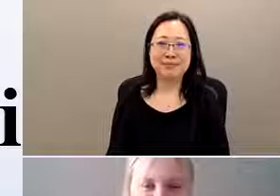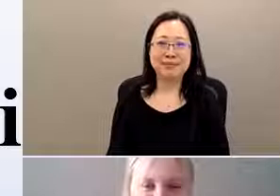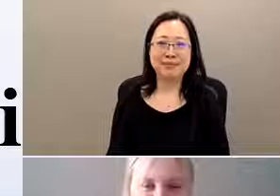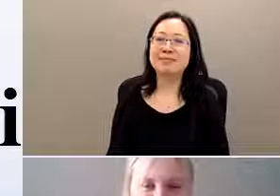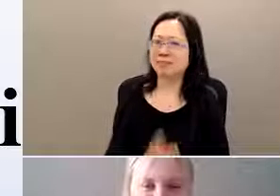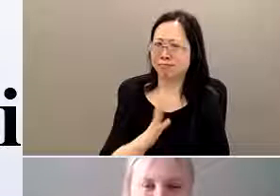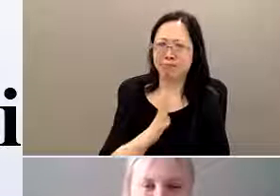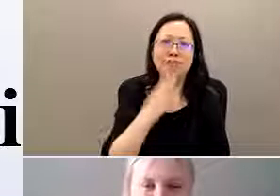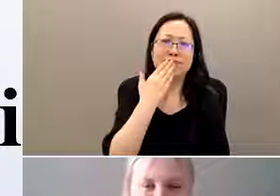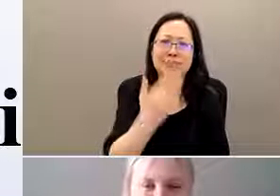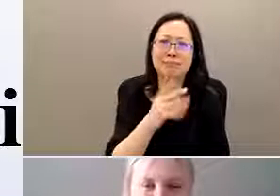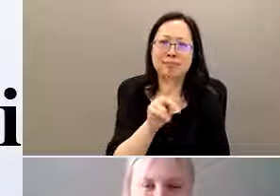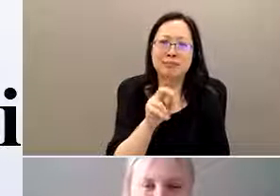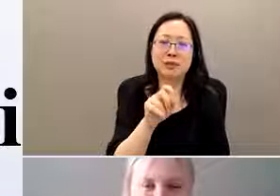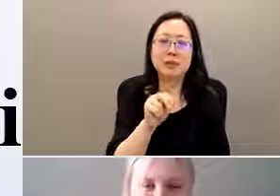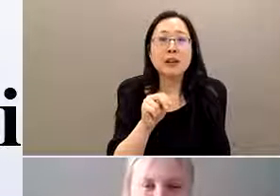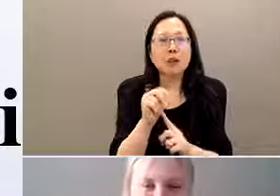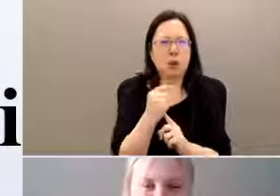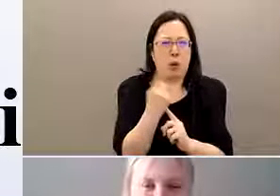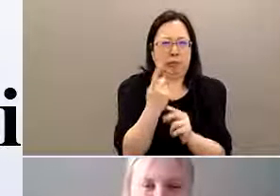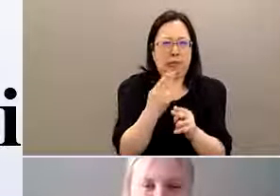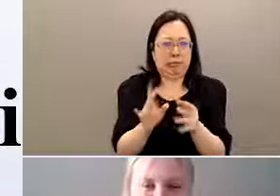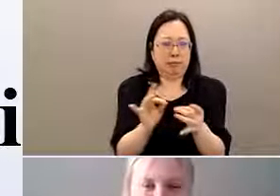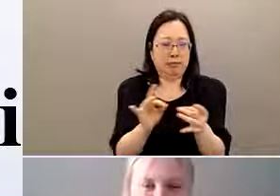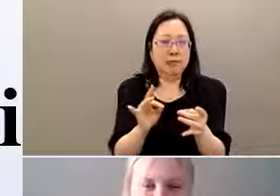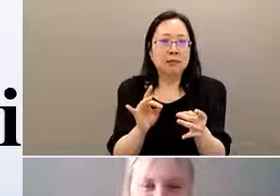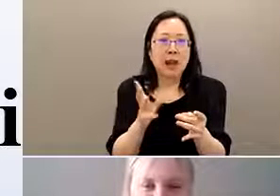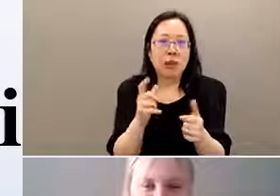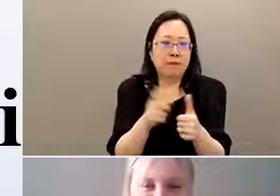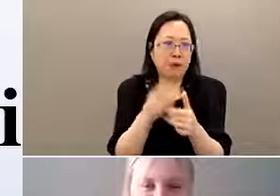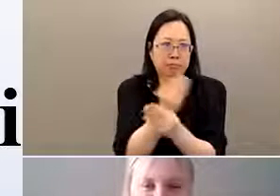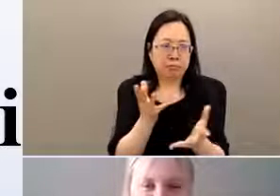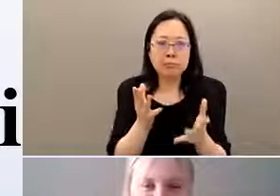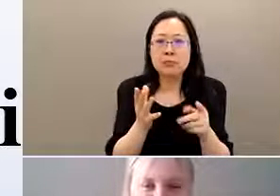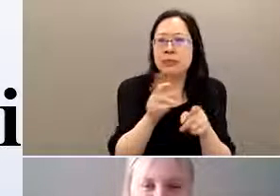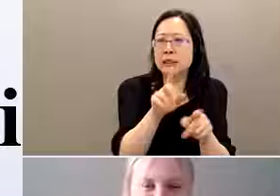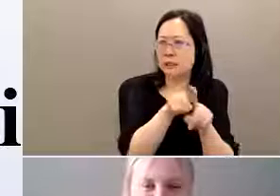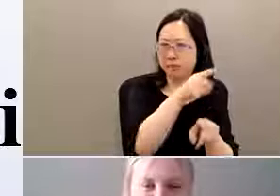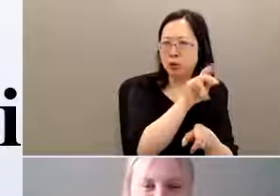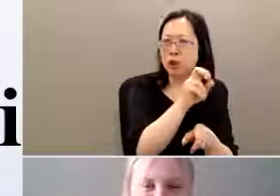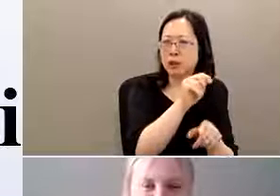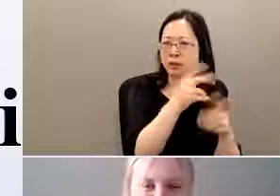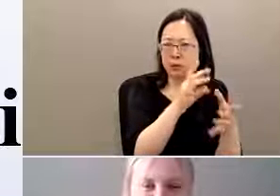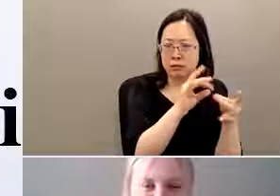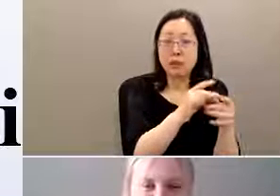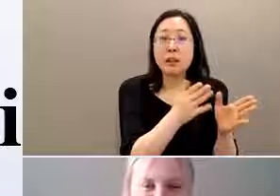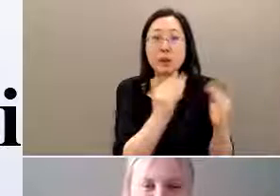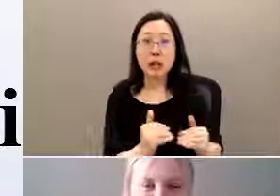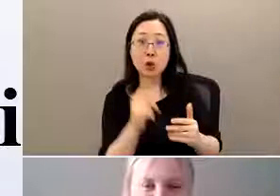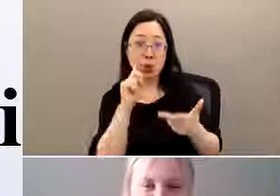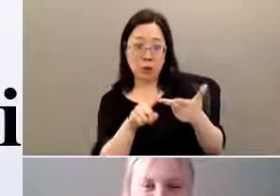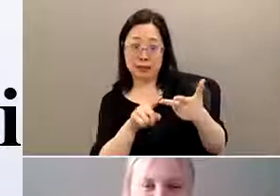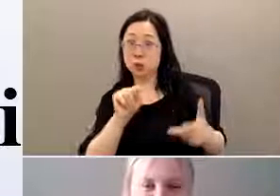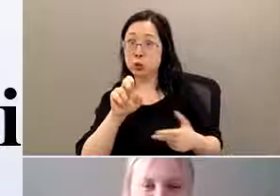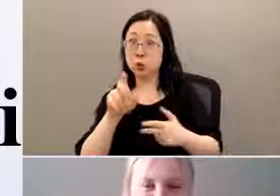Kirsten. So yeah, just one small note that I wanted to let everybody know, just like Kirsten mentioned, once you go through the toolkit, right at the end, there is actually a